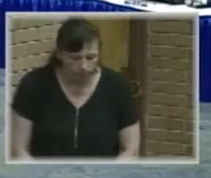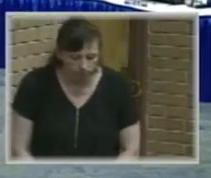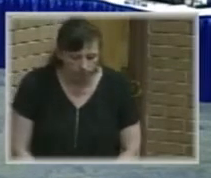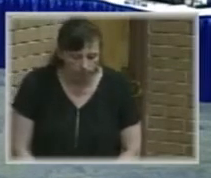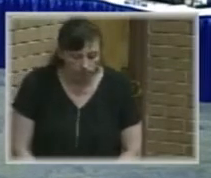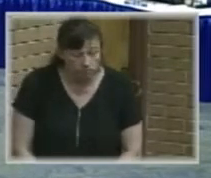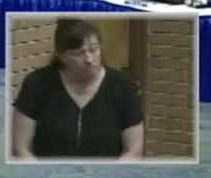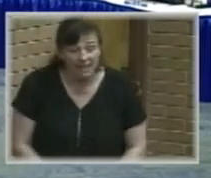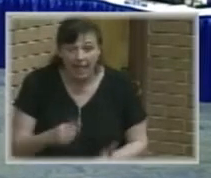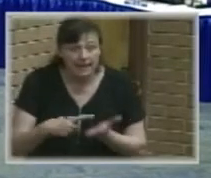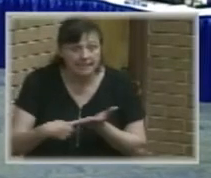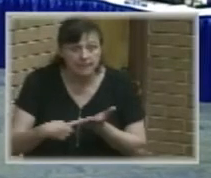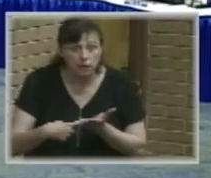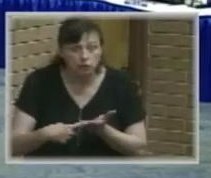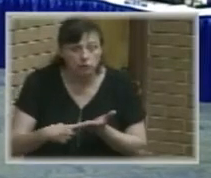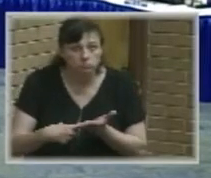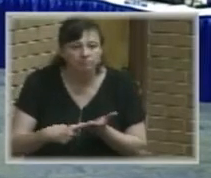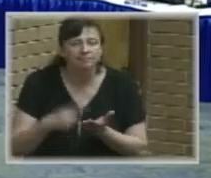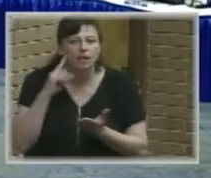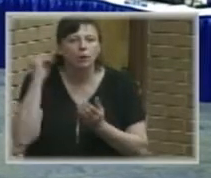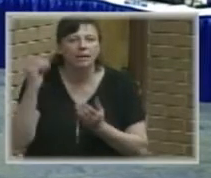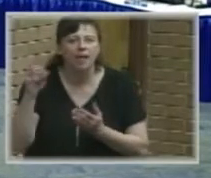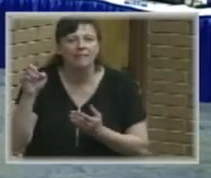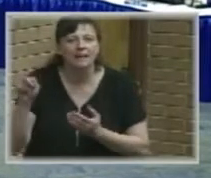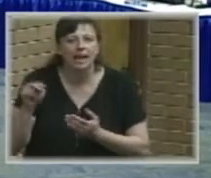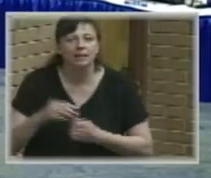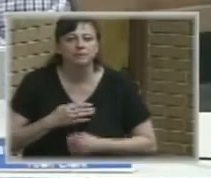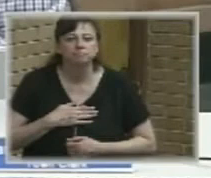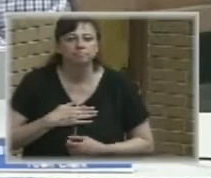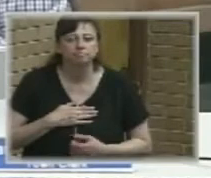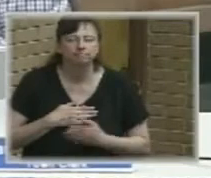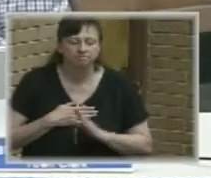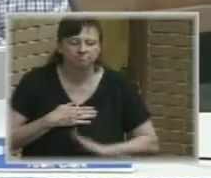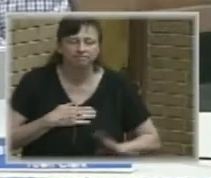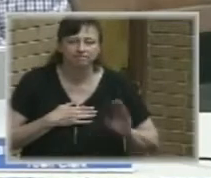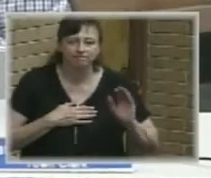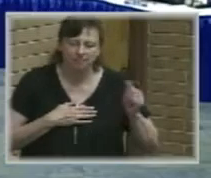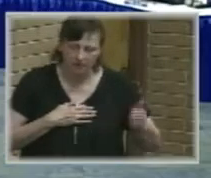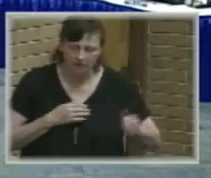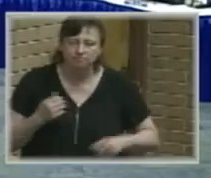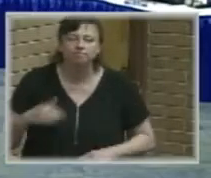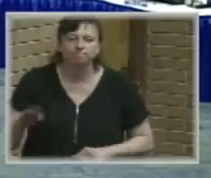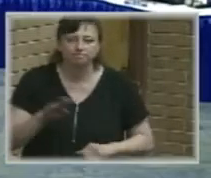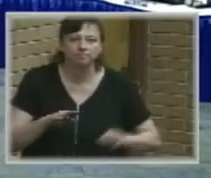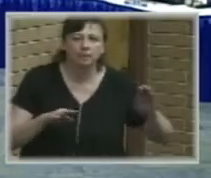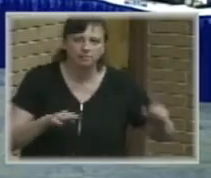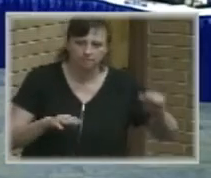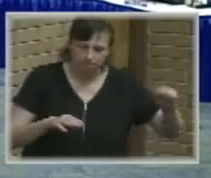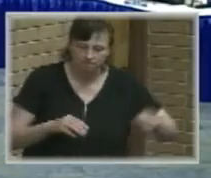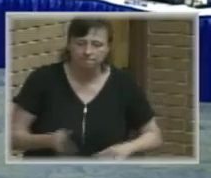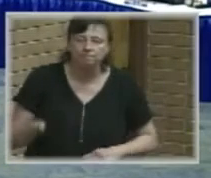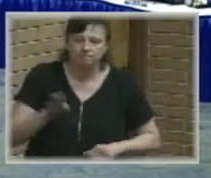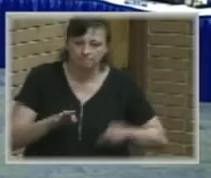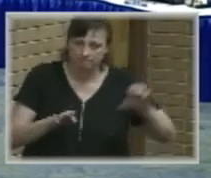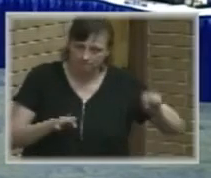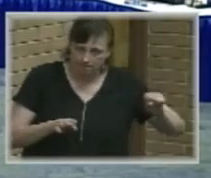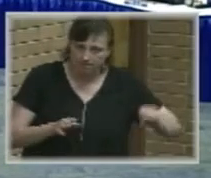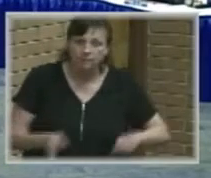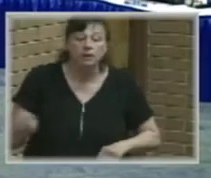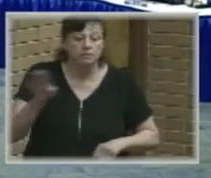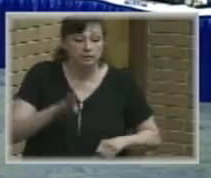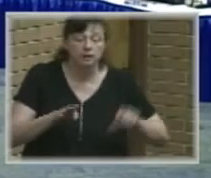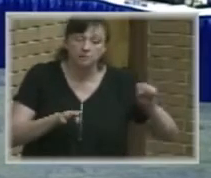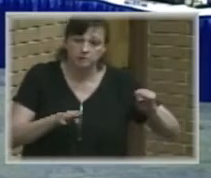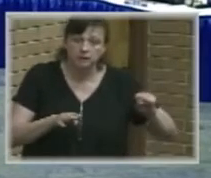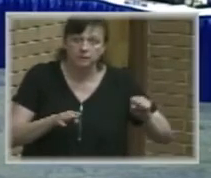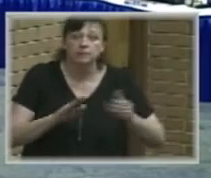Any discussion? Hearing none, Dan, please call the roll. Councilmember DeFonzio? Aye. Councilmember Werner? Aye. Councilmember Wilt? Aye. Councilmember